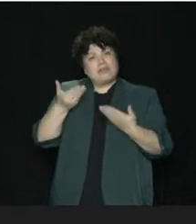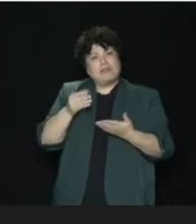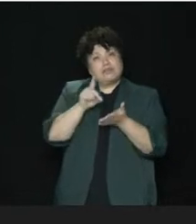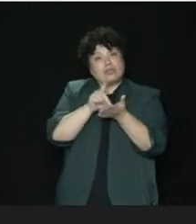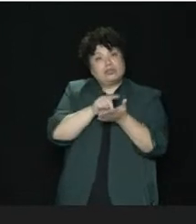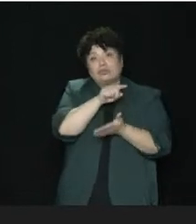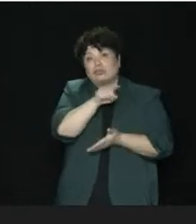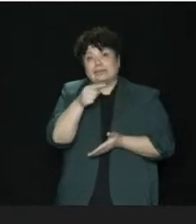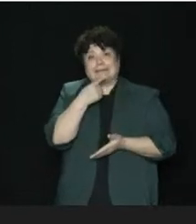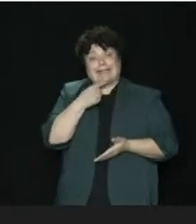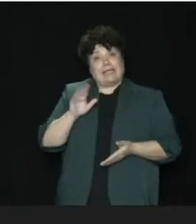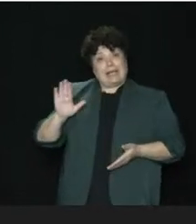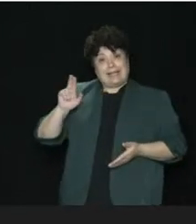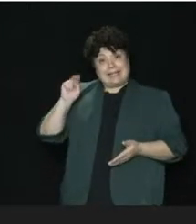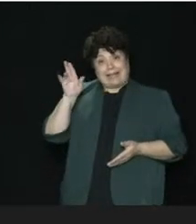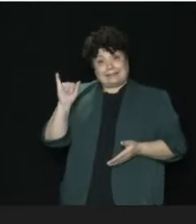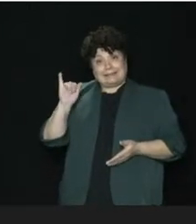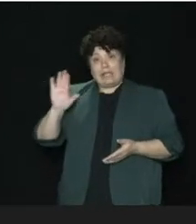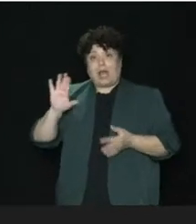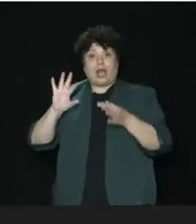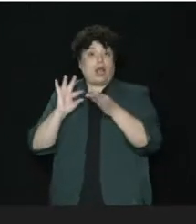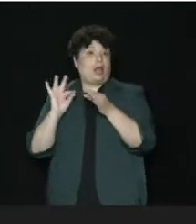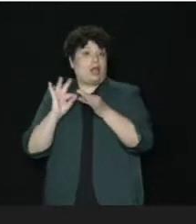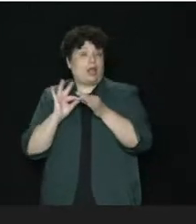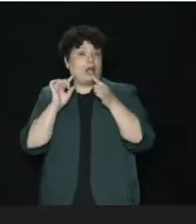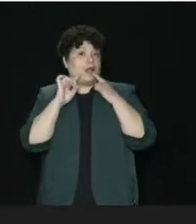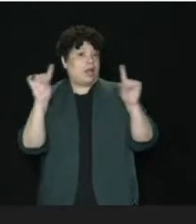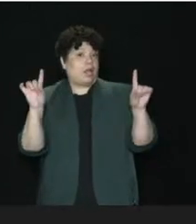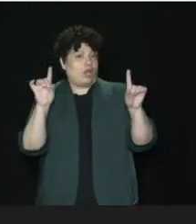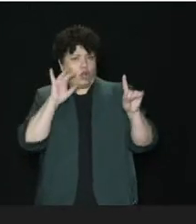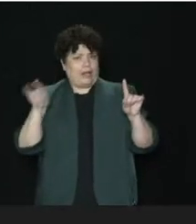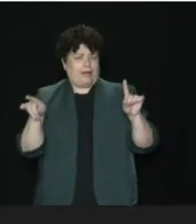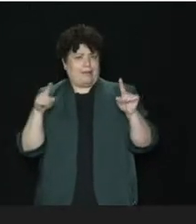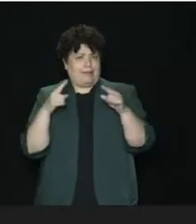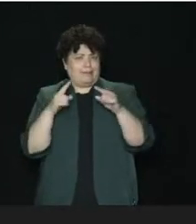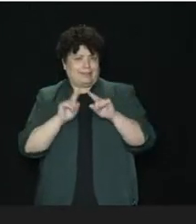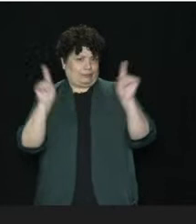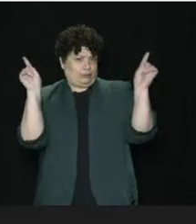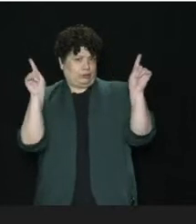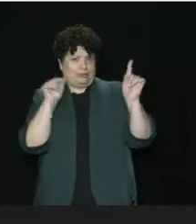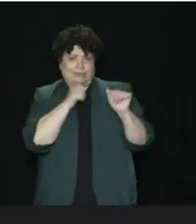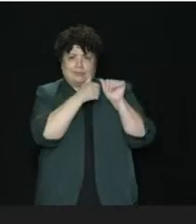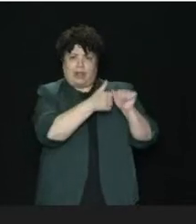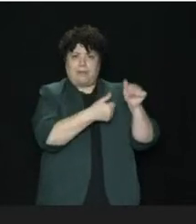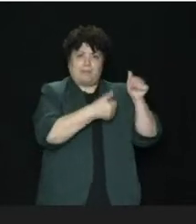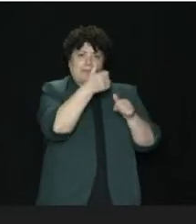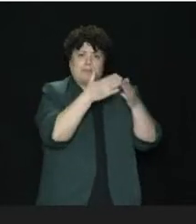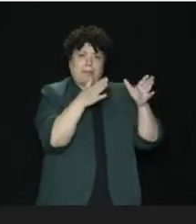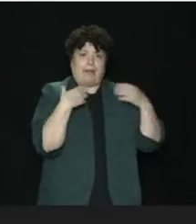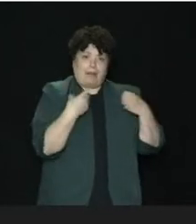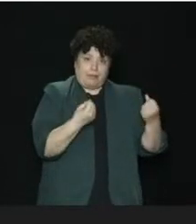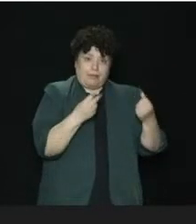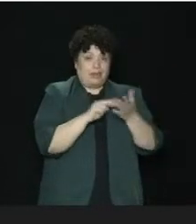actually dangerous because it's going against public health guidelines. Do you think that NASTI still really serves a purpose here?